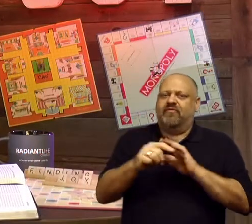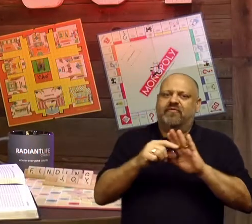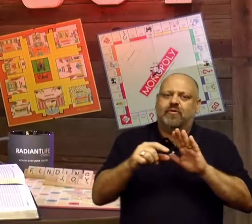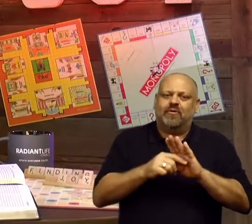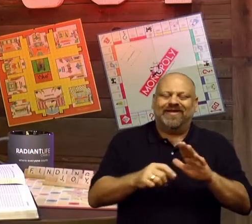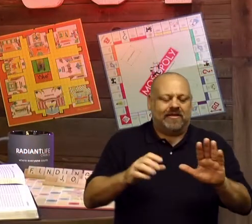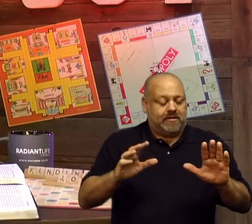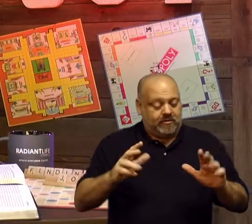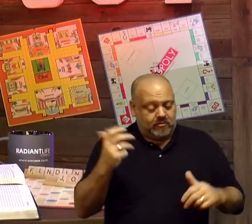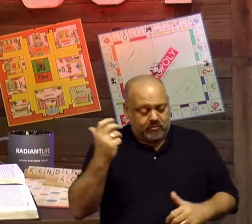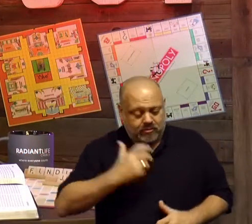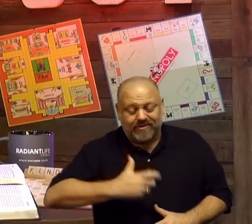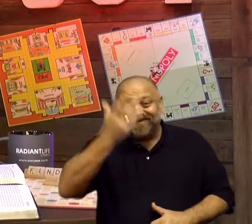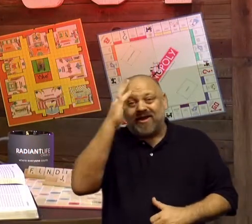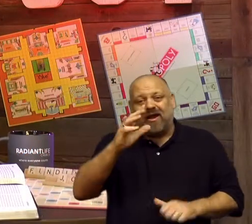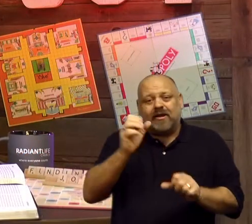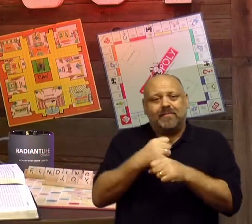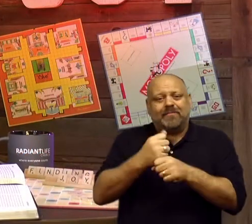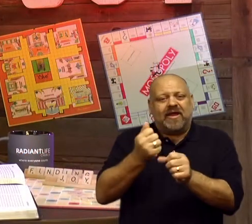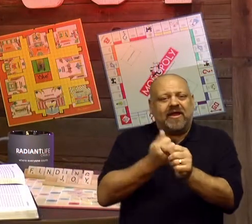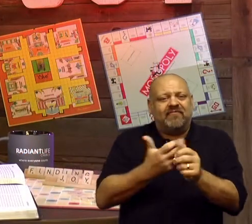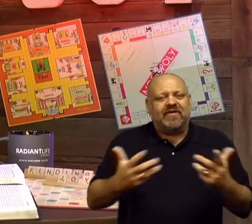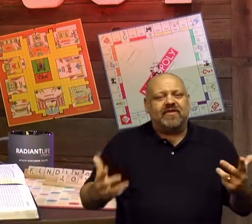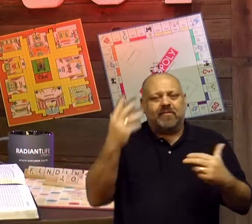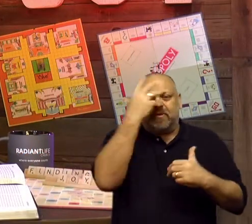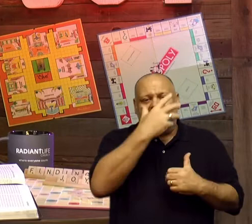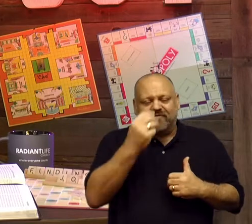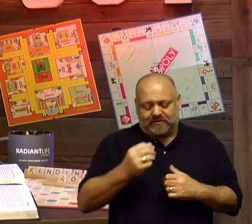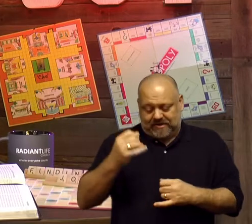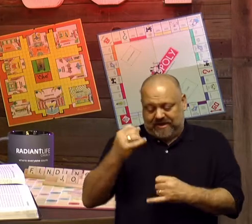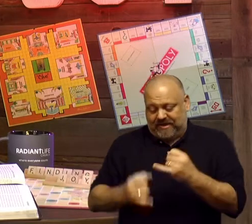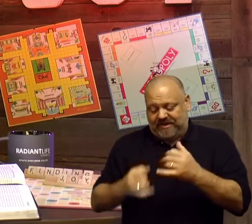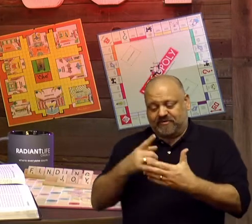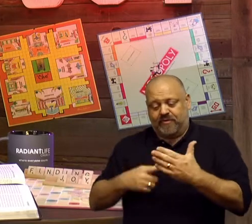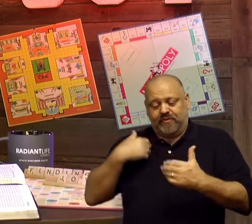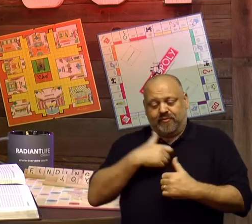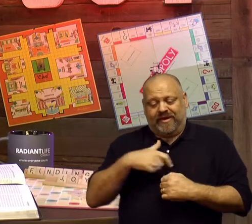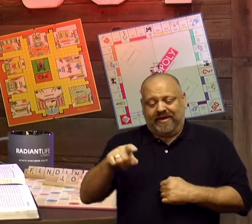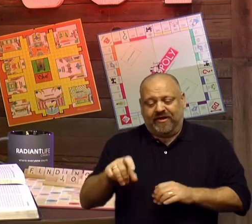That is beautiful. God can make everything beautiful.